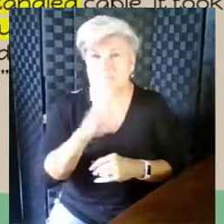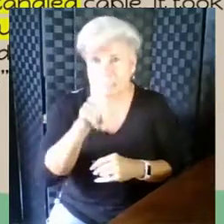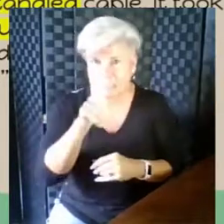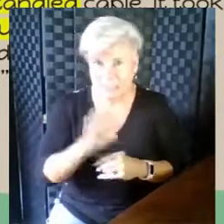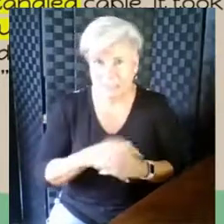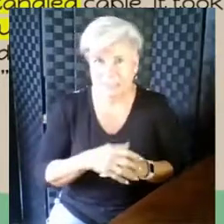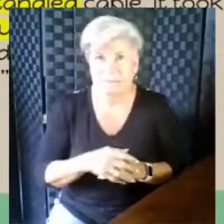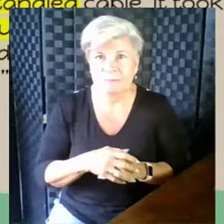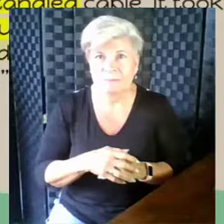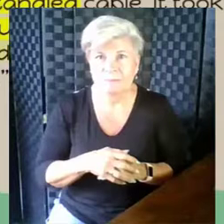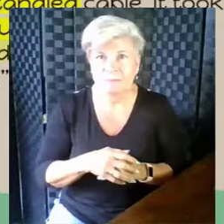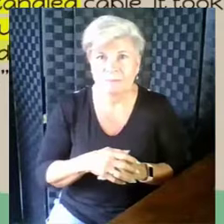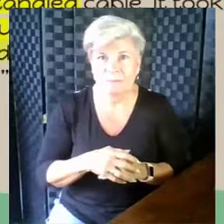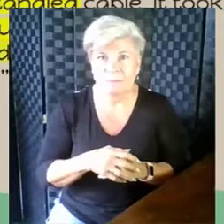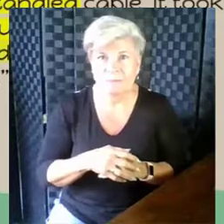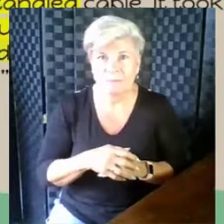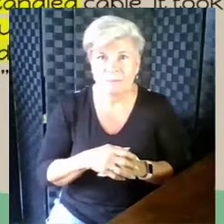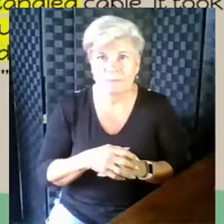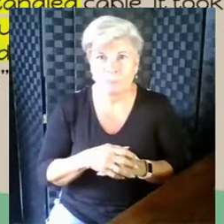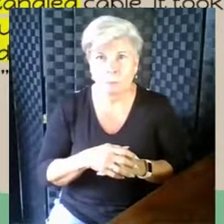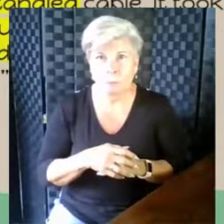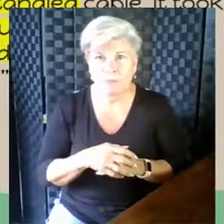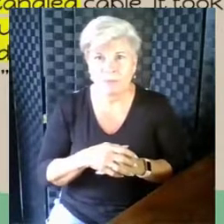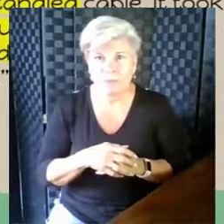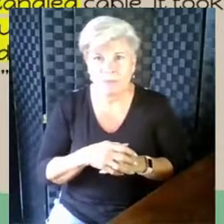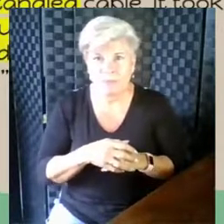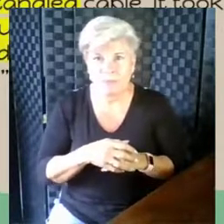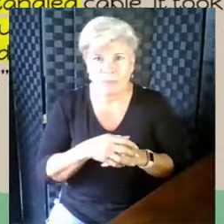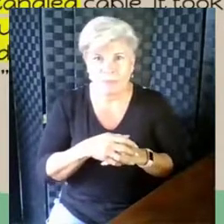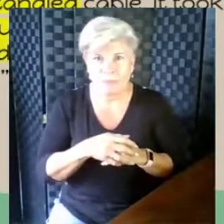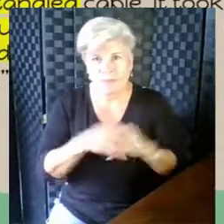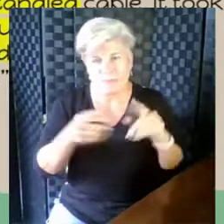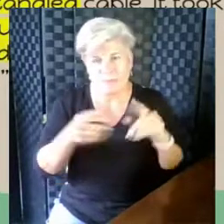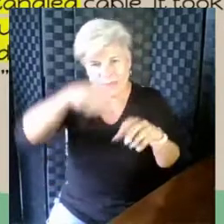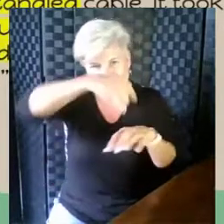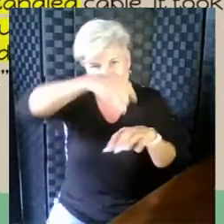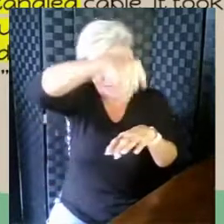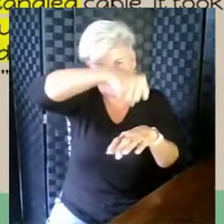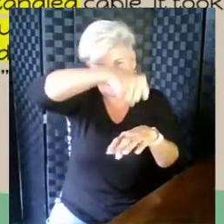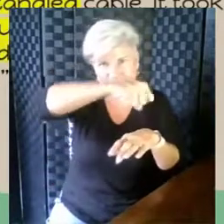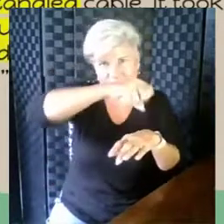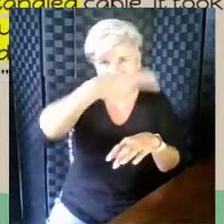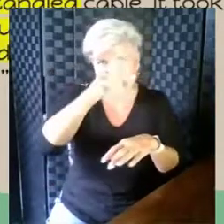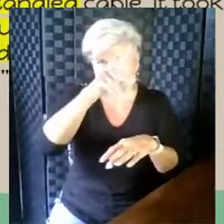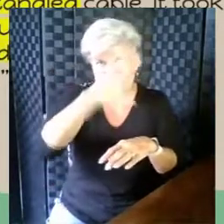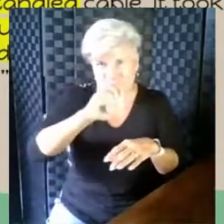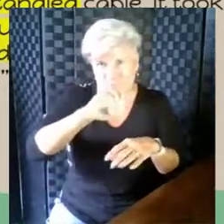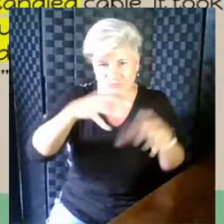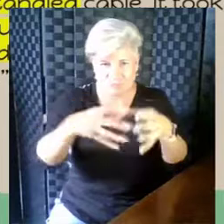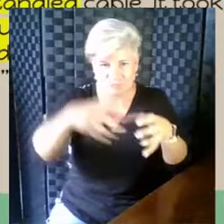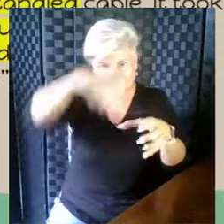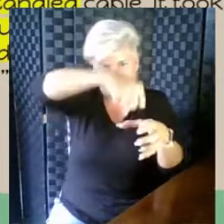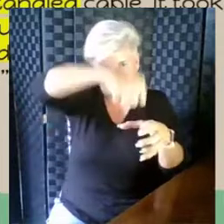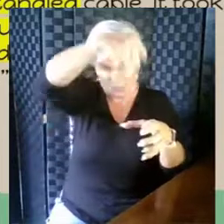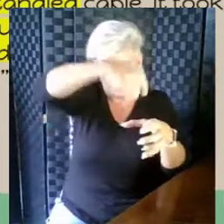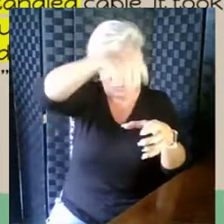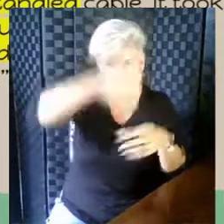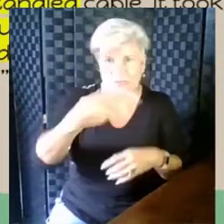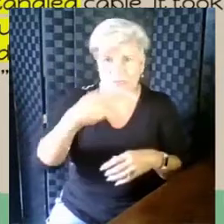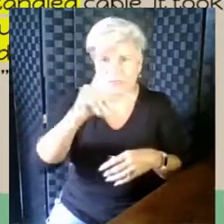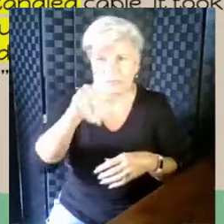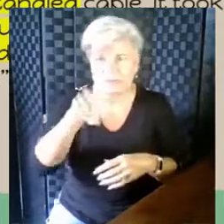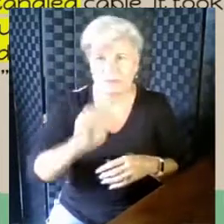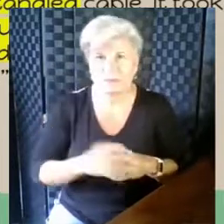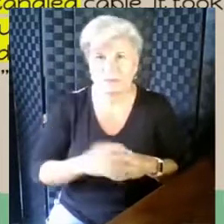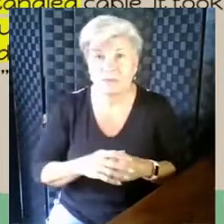BLE and handle with the DLE. So again, we found some words while we were